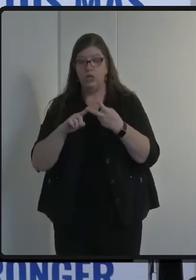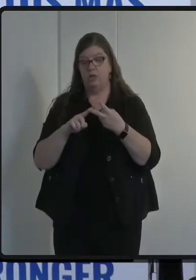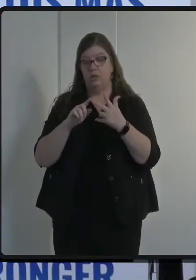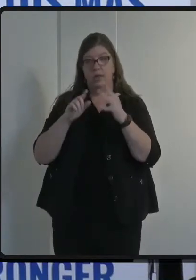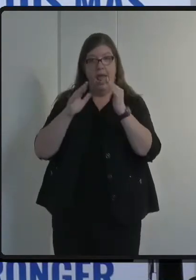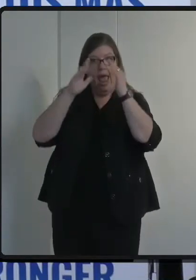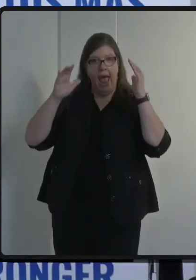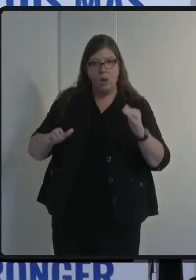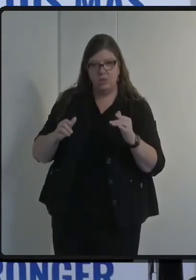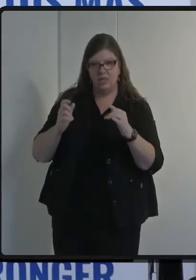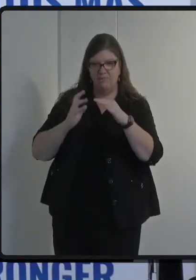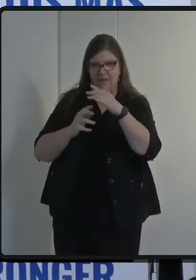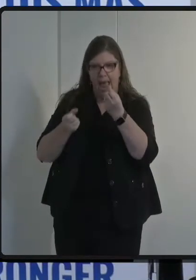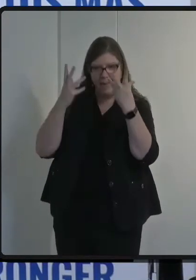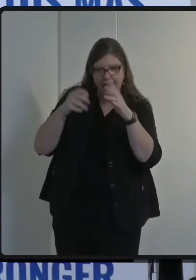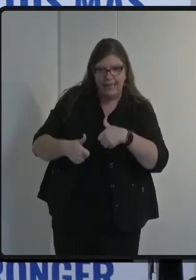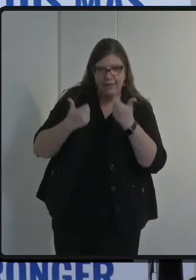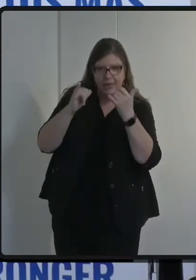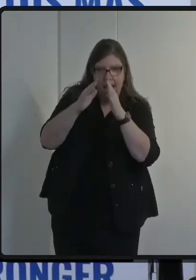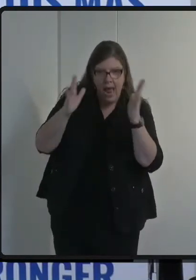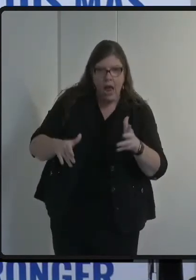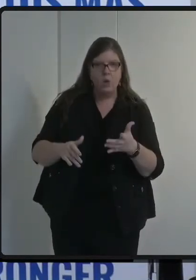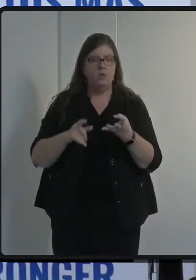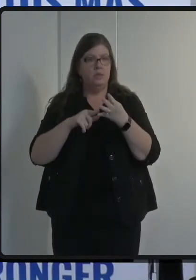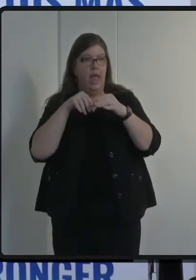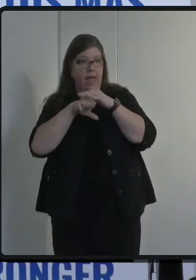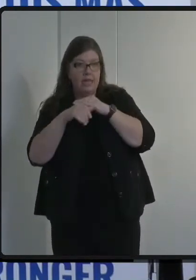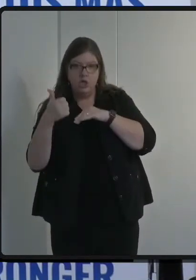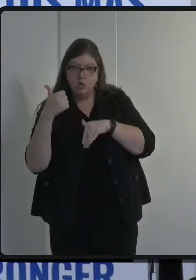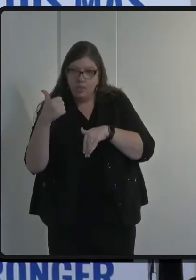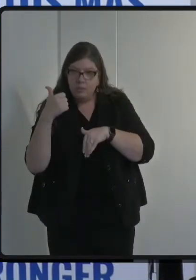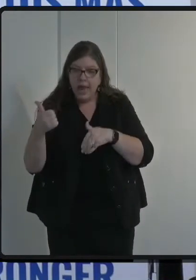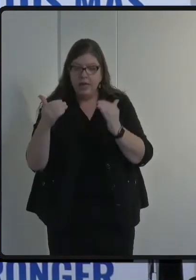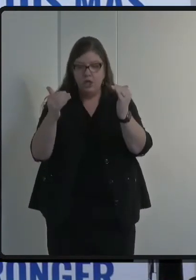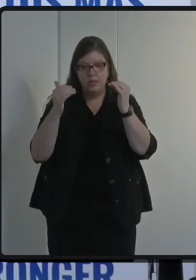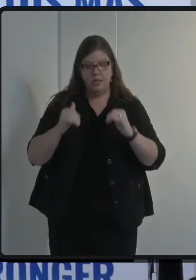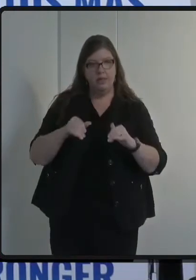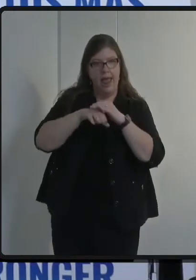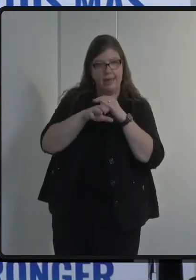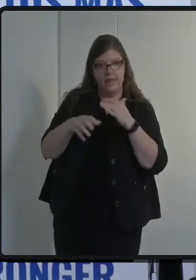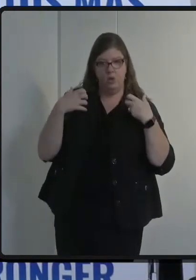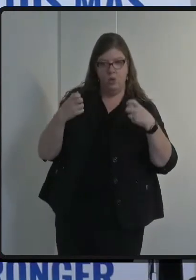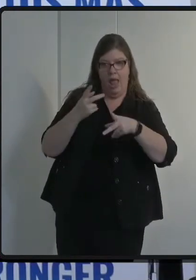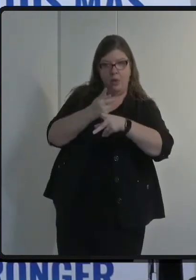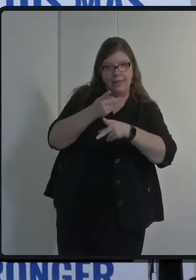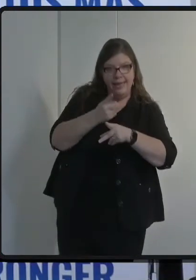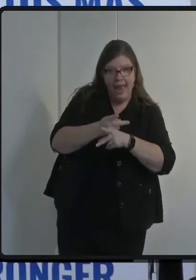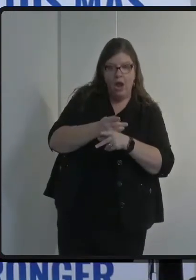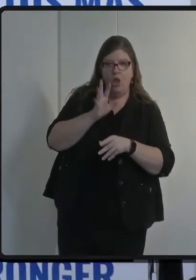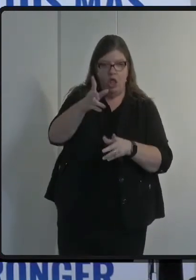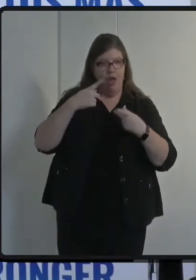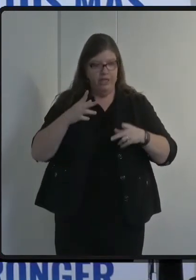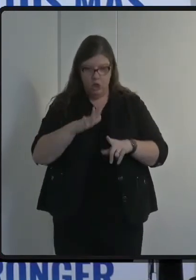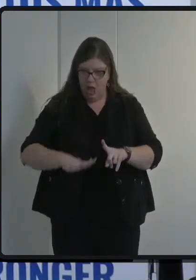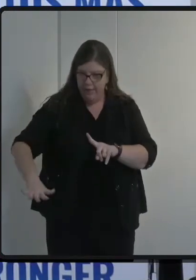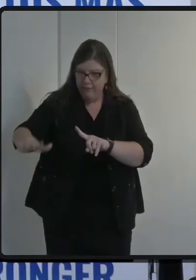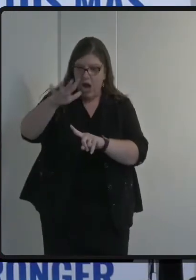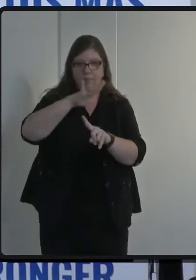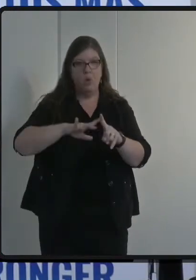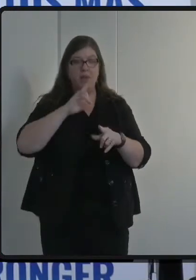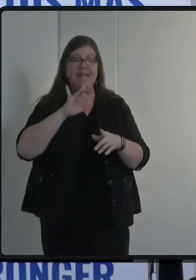housing density, transportation, access to health care, the physical environment. So there's actually